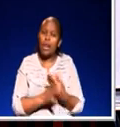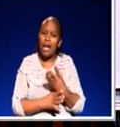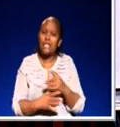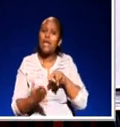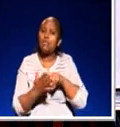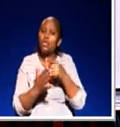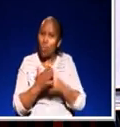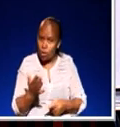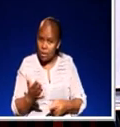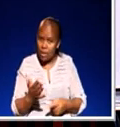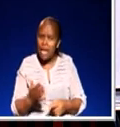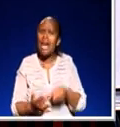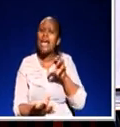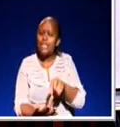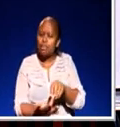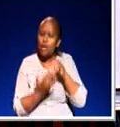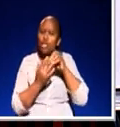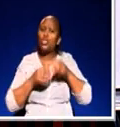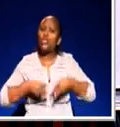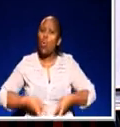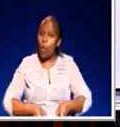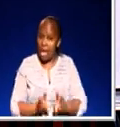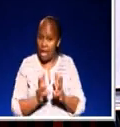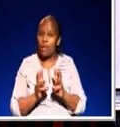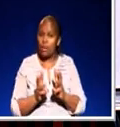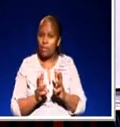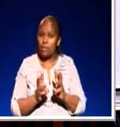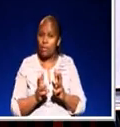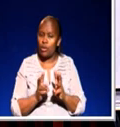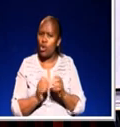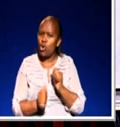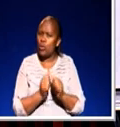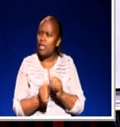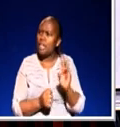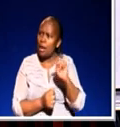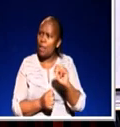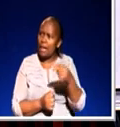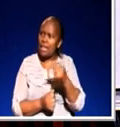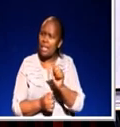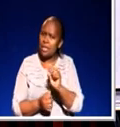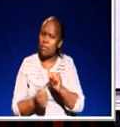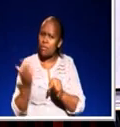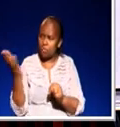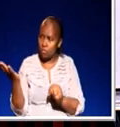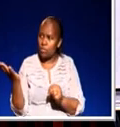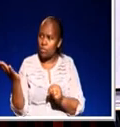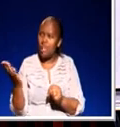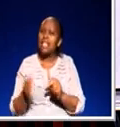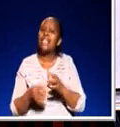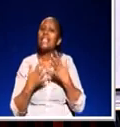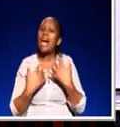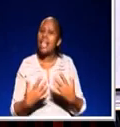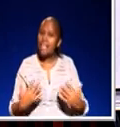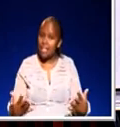to special mechanisms. What are mechanisms? These are features. These are